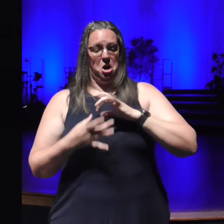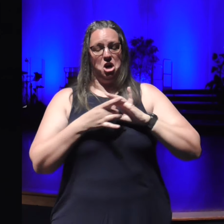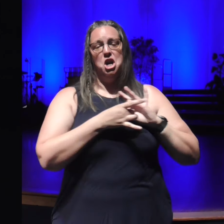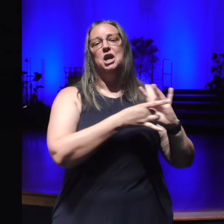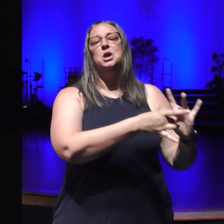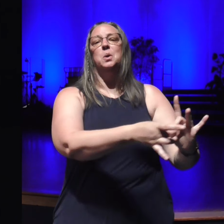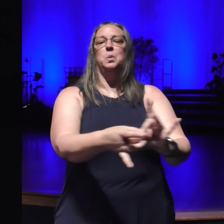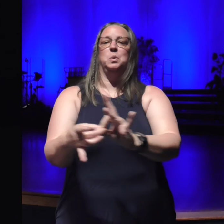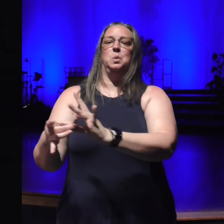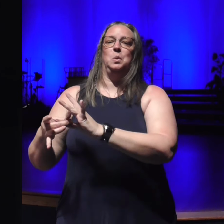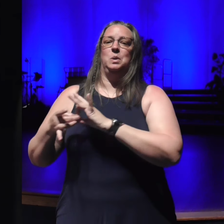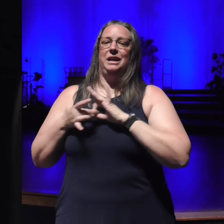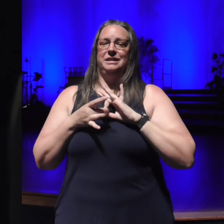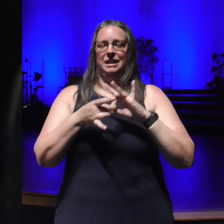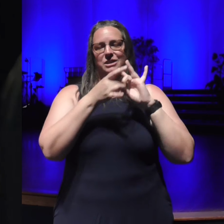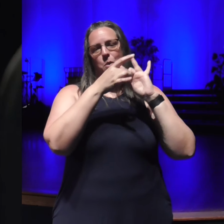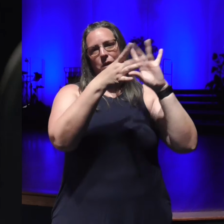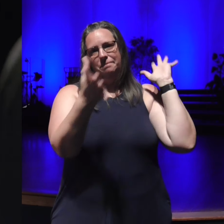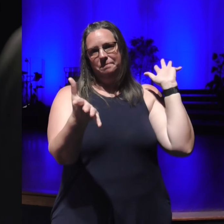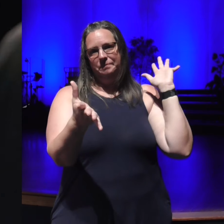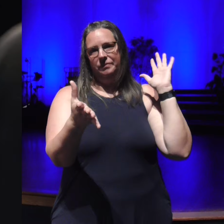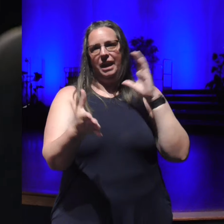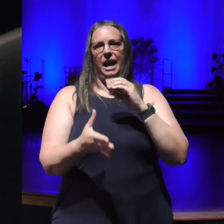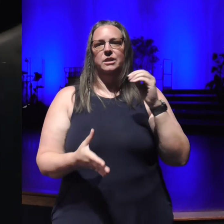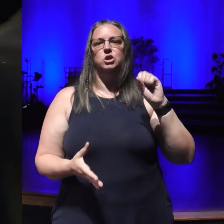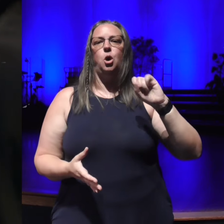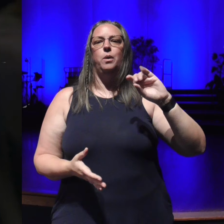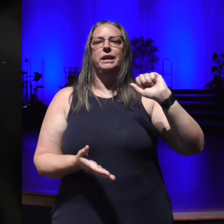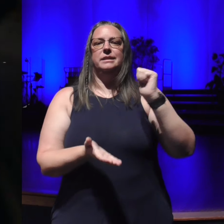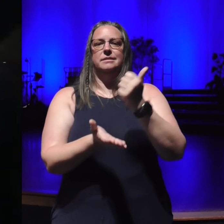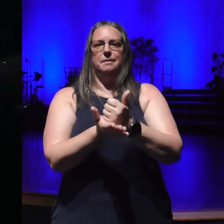it be, we let it become, and so it is.